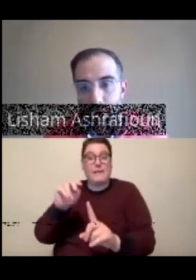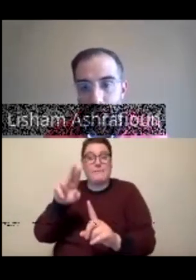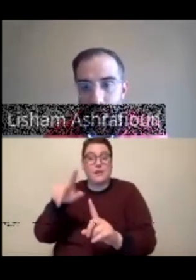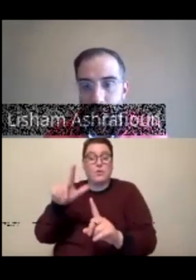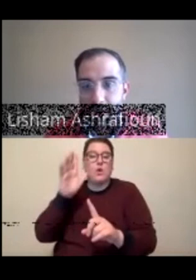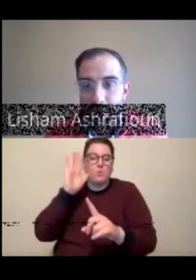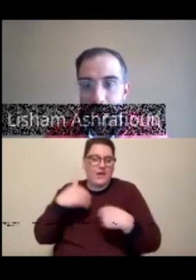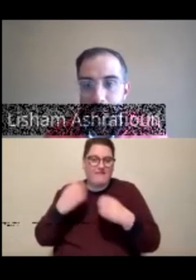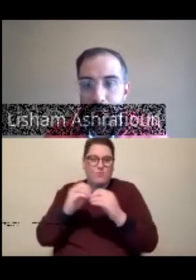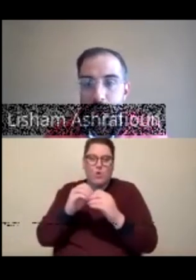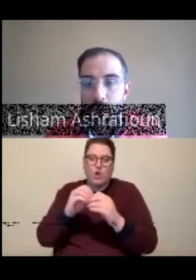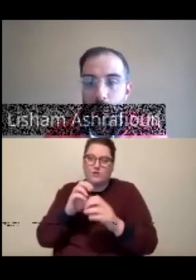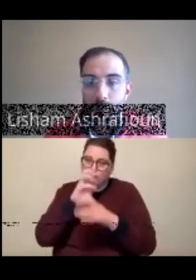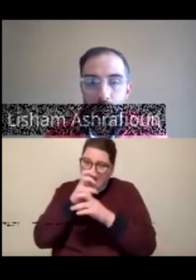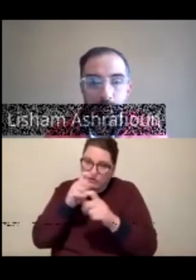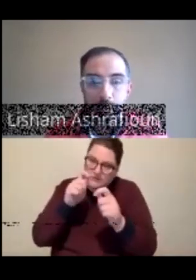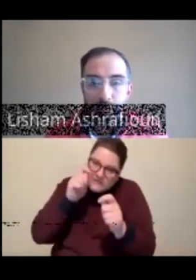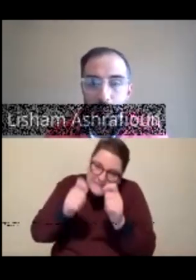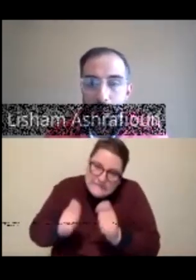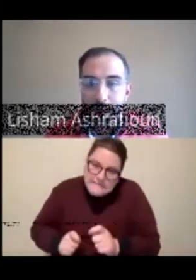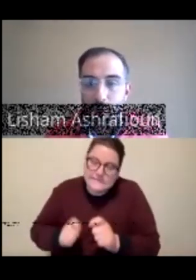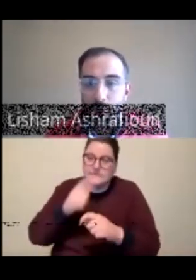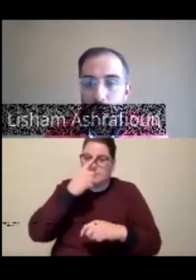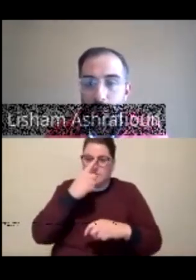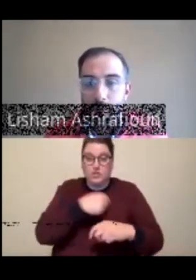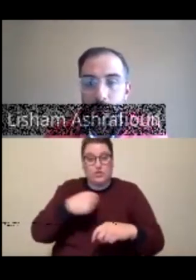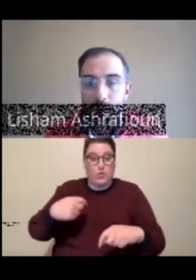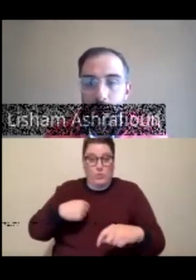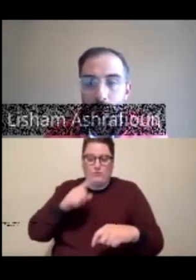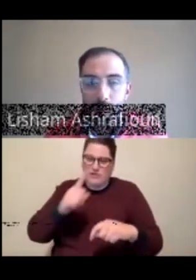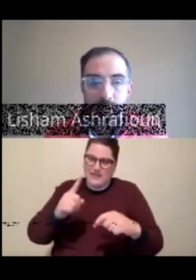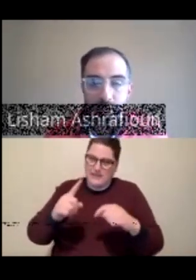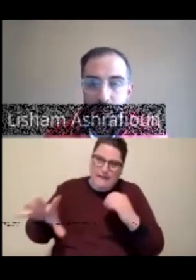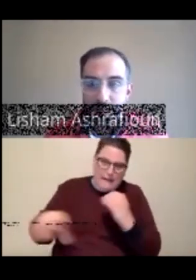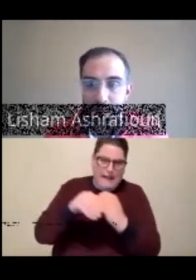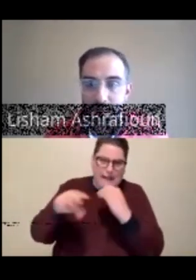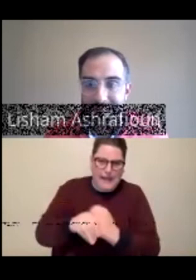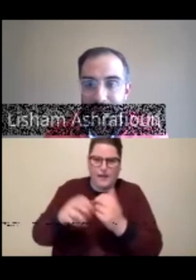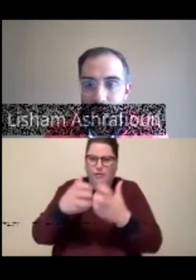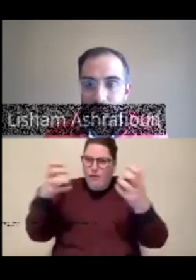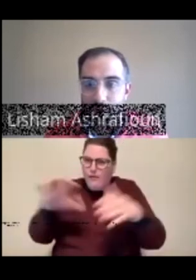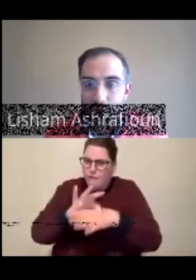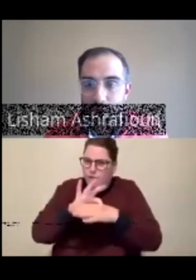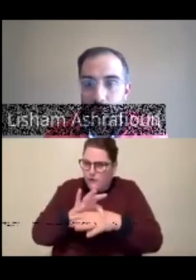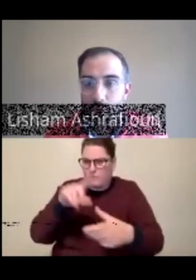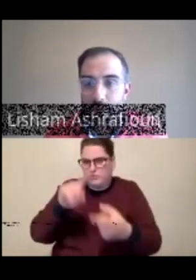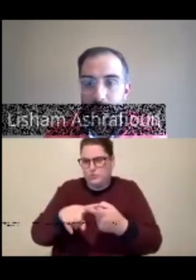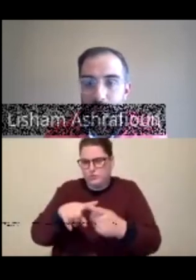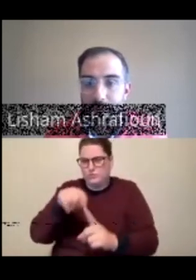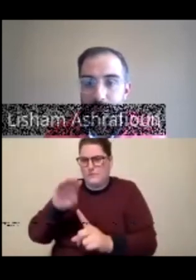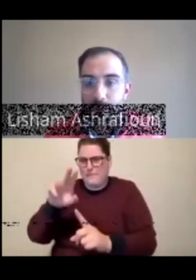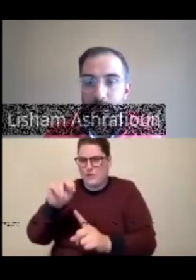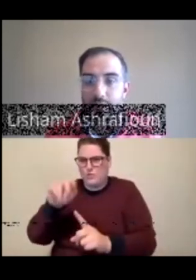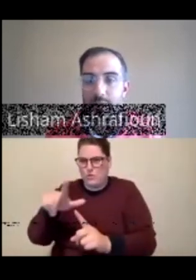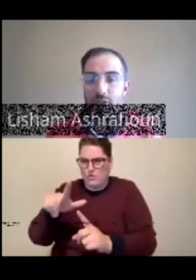more rigorous refinement. We've really beefed up the manual relative to the 6-session version, and we're going to